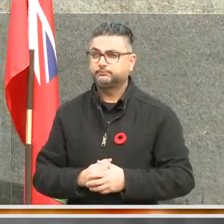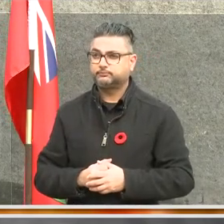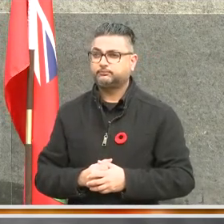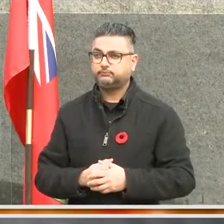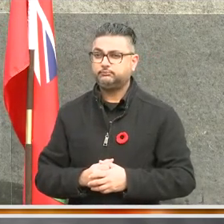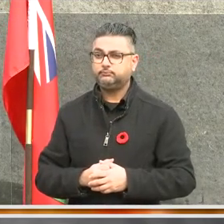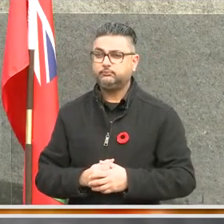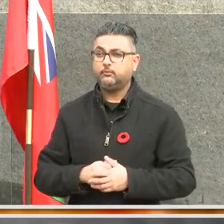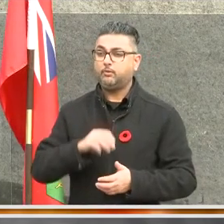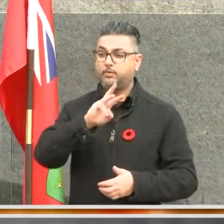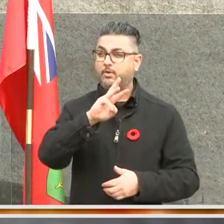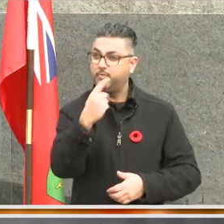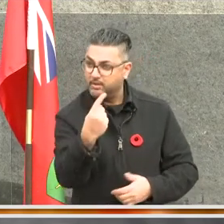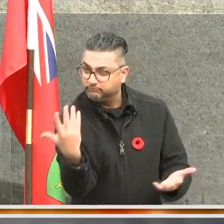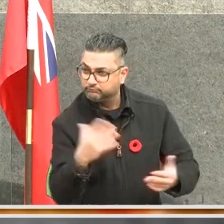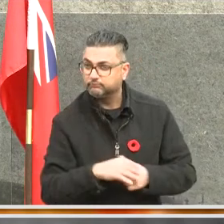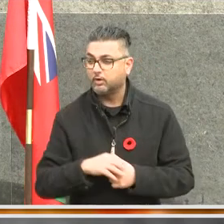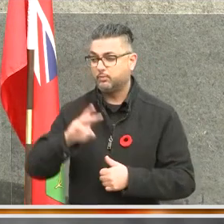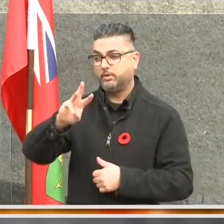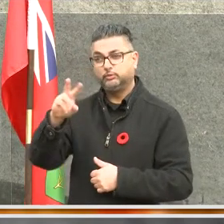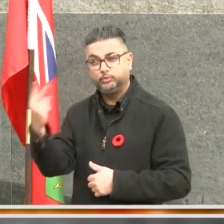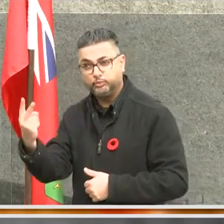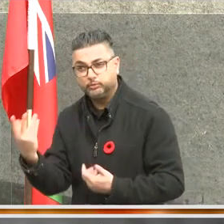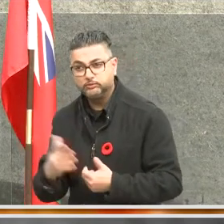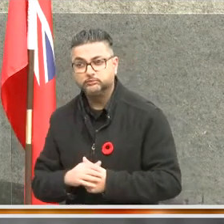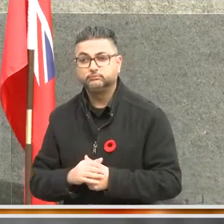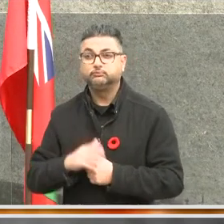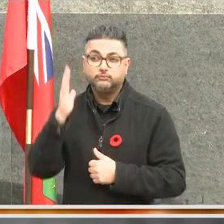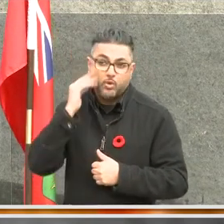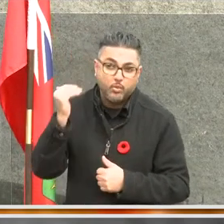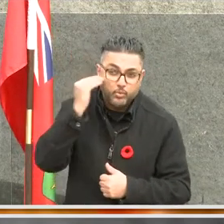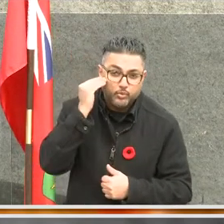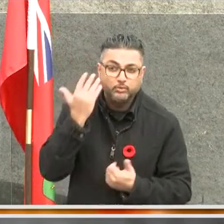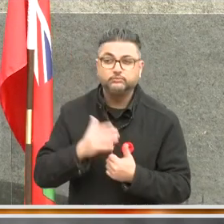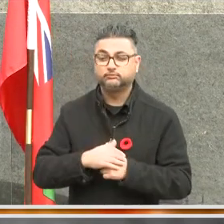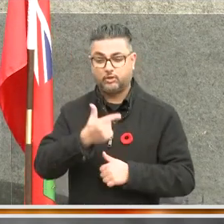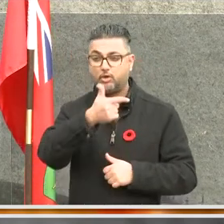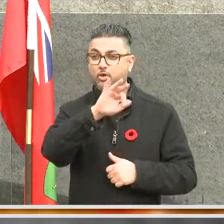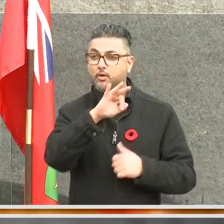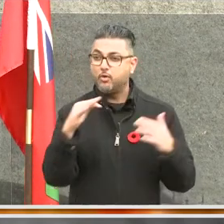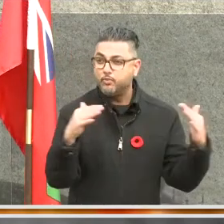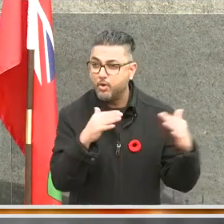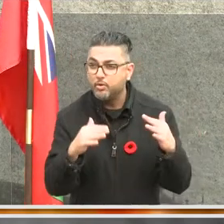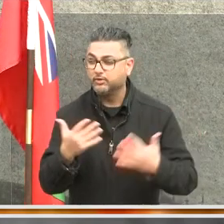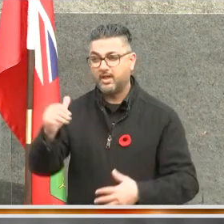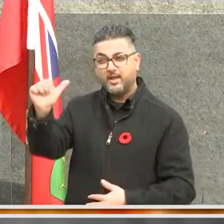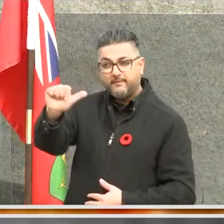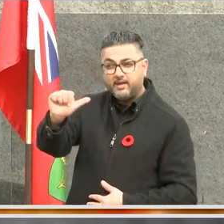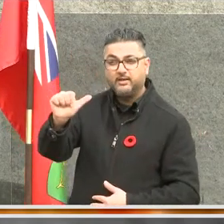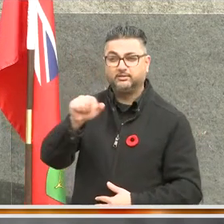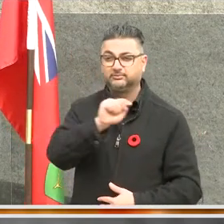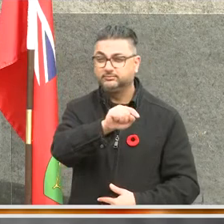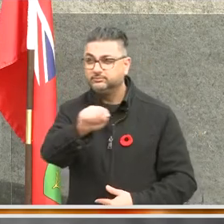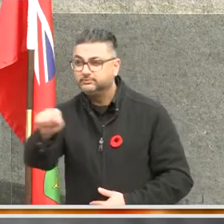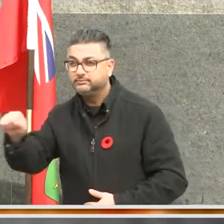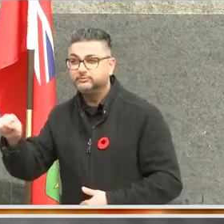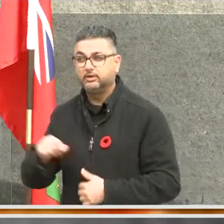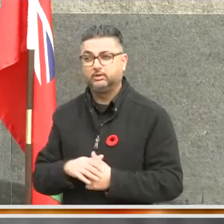Korea, to the Gulf War, to Afghanistan, and countless peacekeeping missions around the